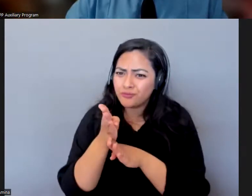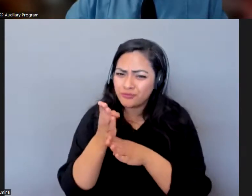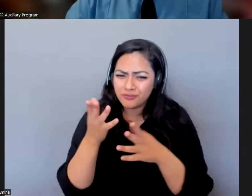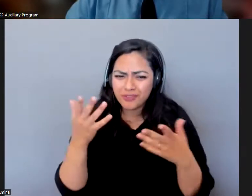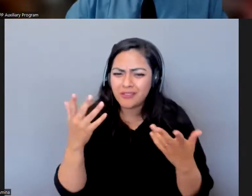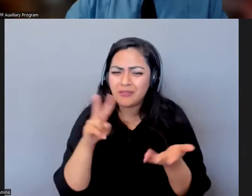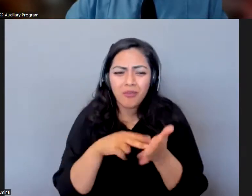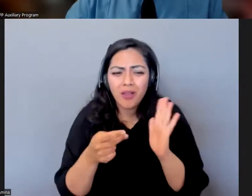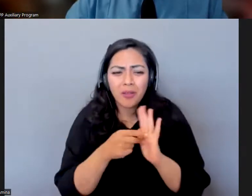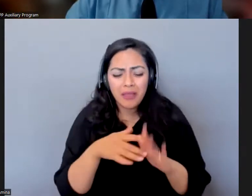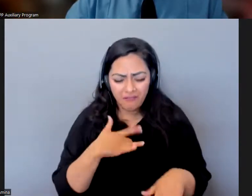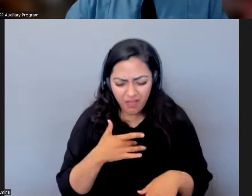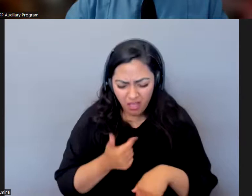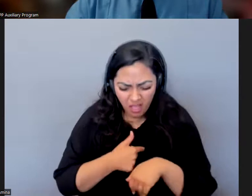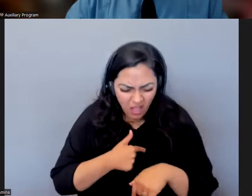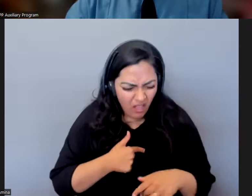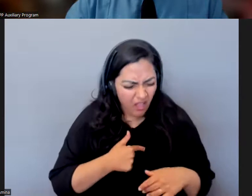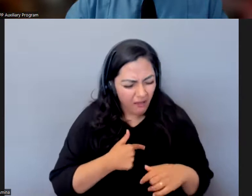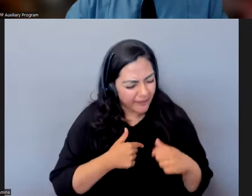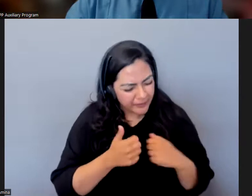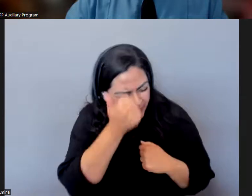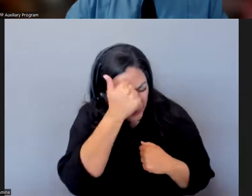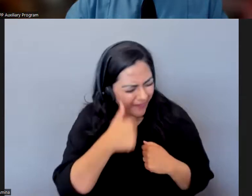self-blaming ourselves, I guess, is what I see some of those